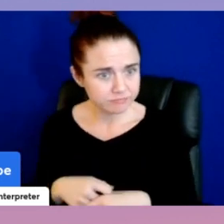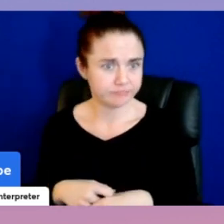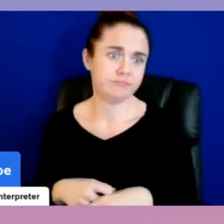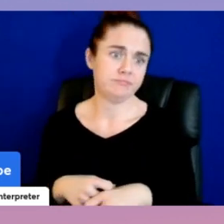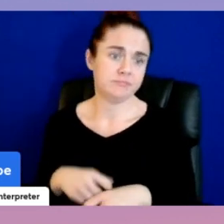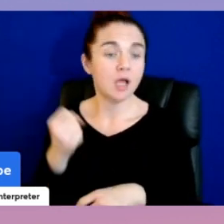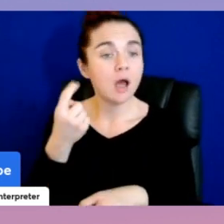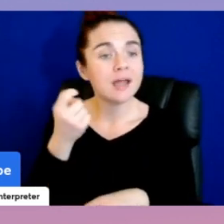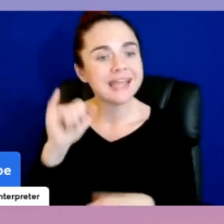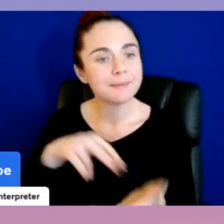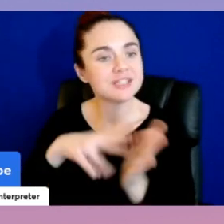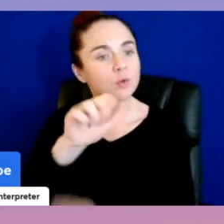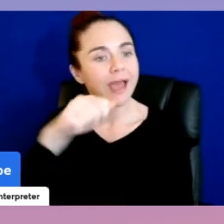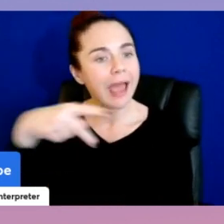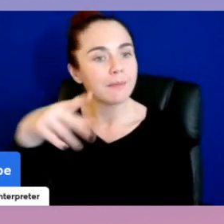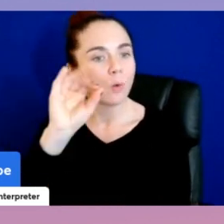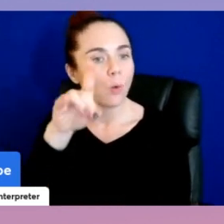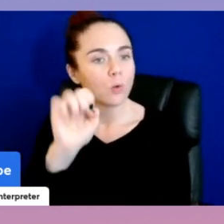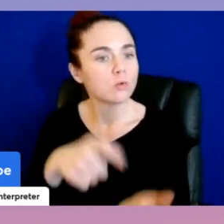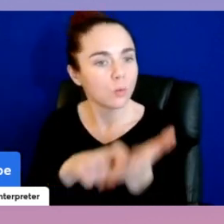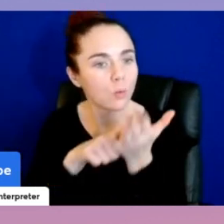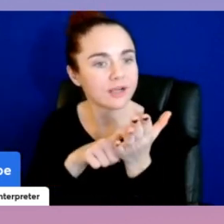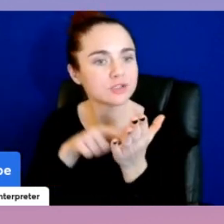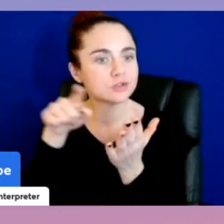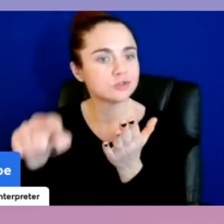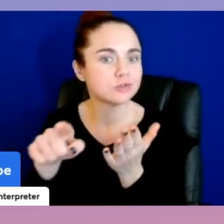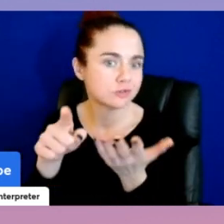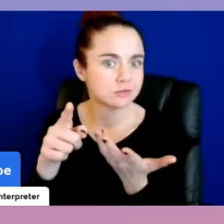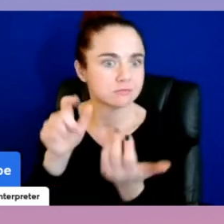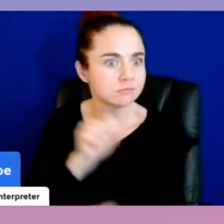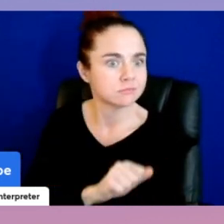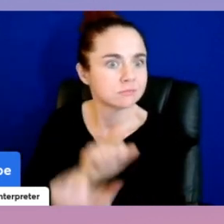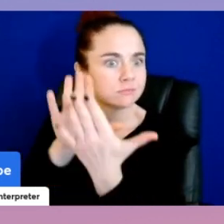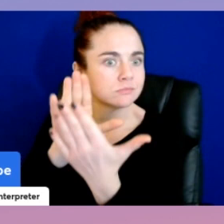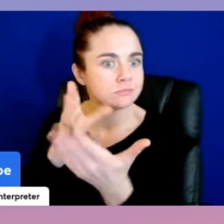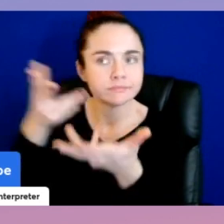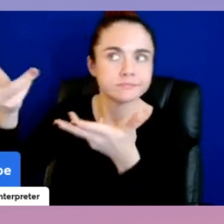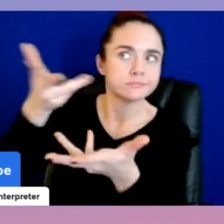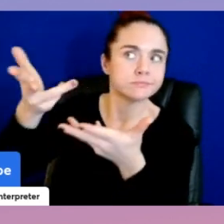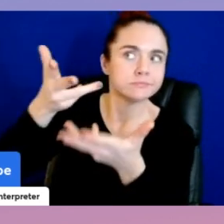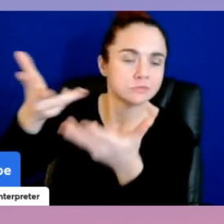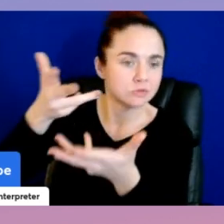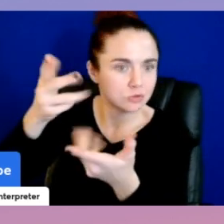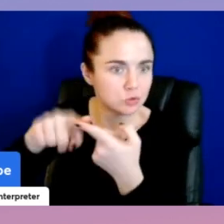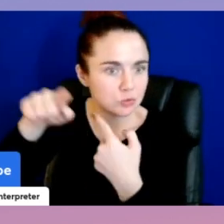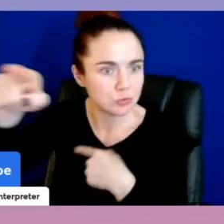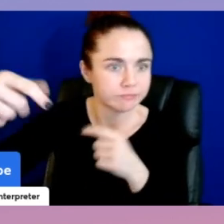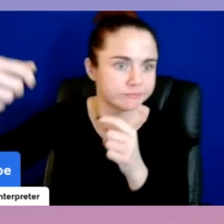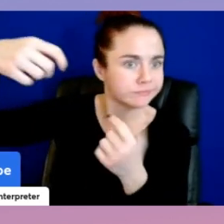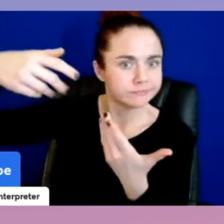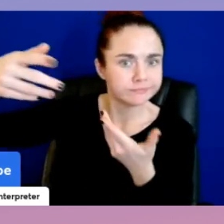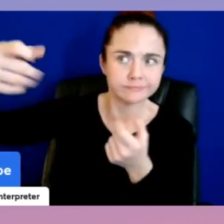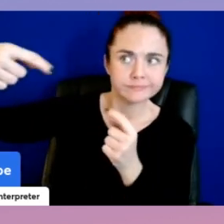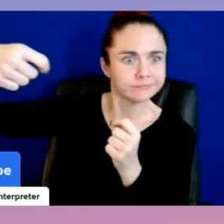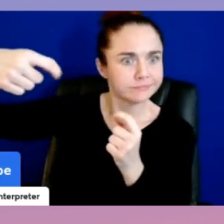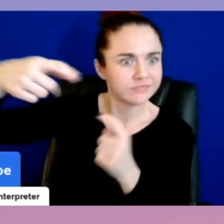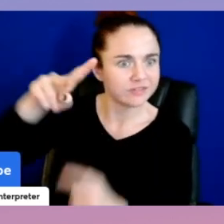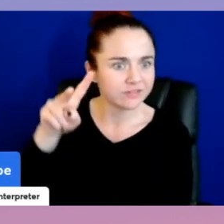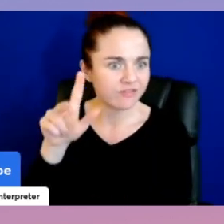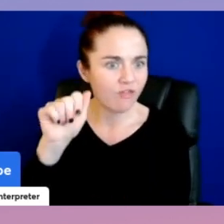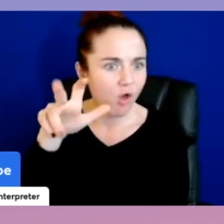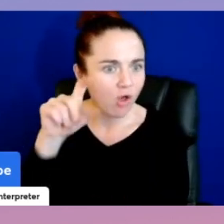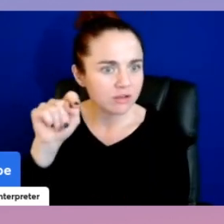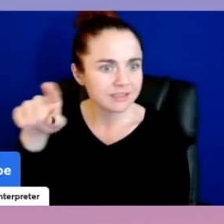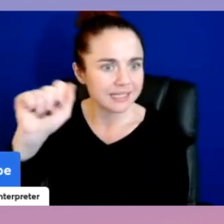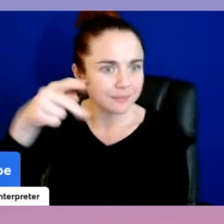your application code needs to have a way to talk to the Vault API and retrieve secrets. So you're going to have to make changes